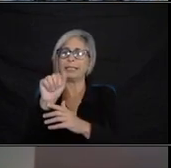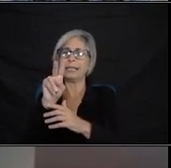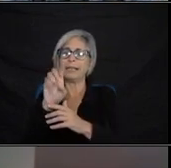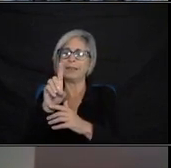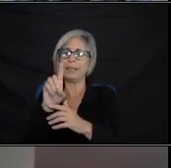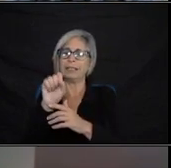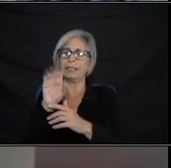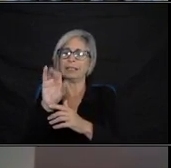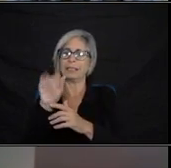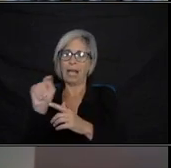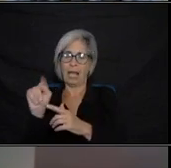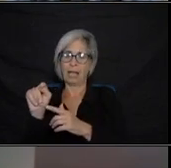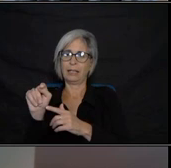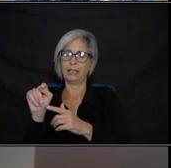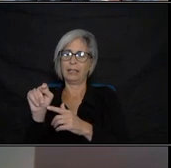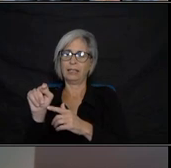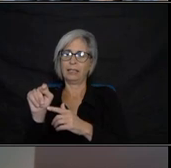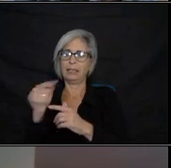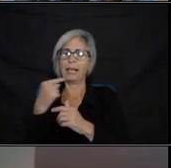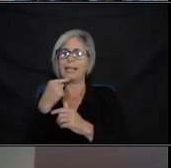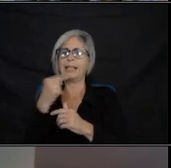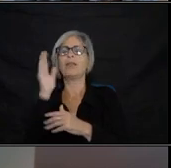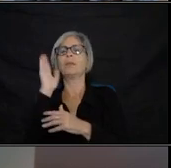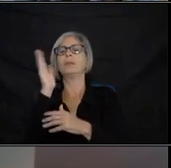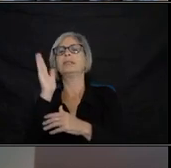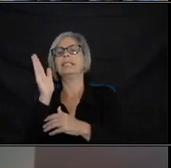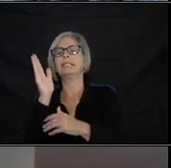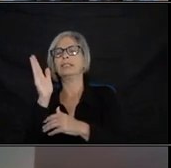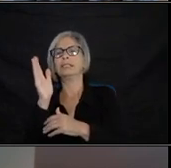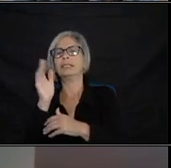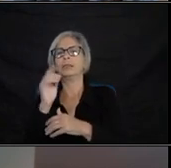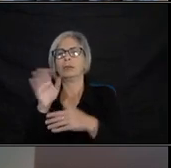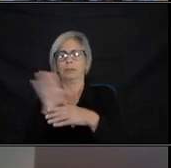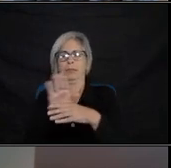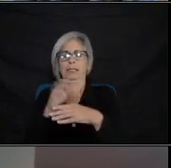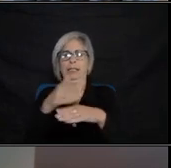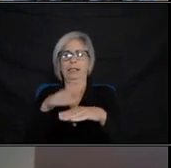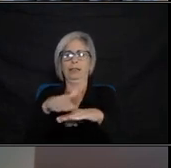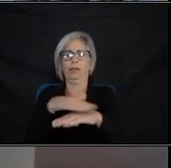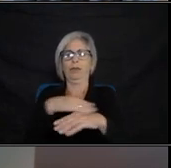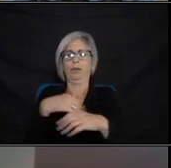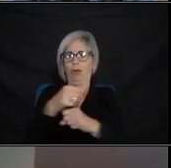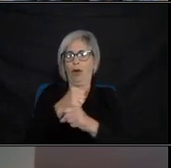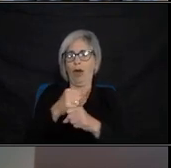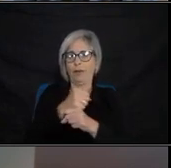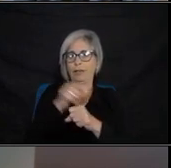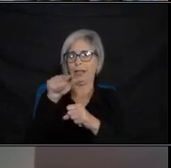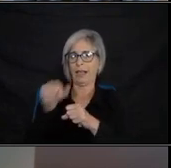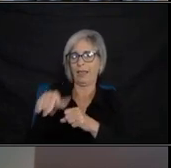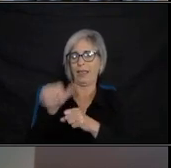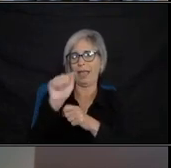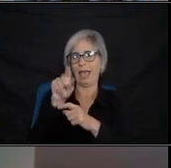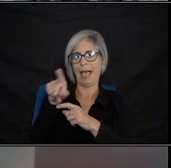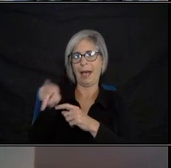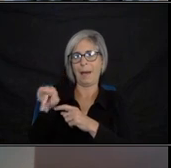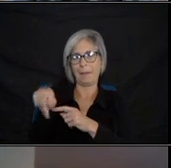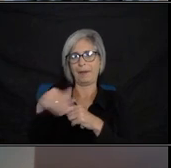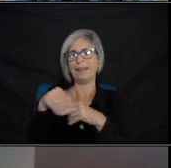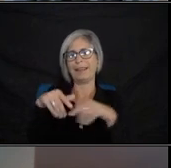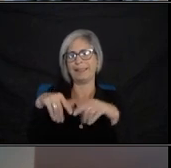had, when I did the presentation, he was having his business over coffee, which was on the app at the time. Next